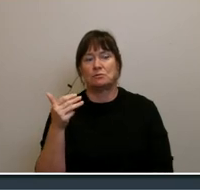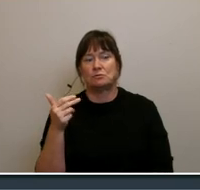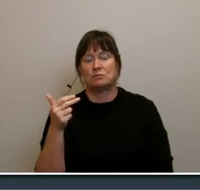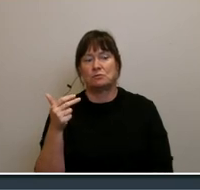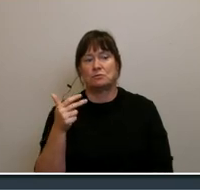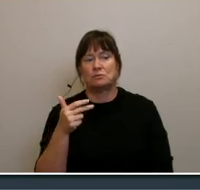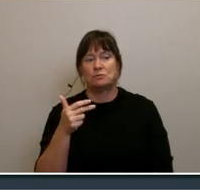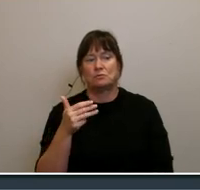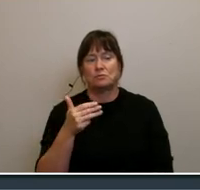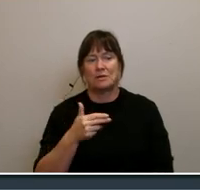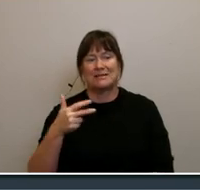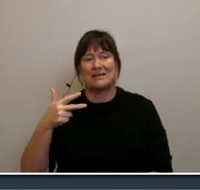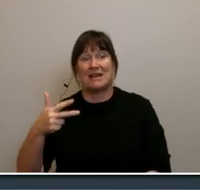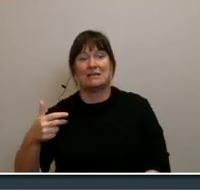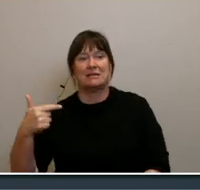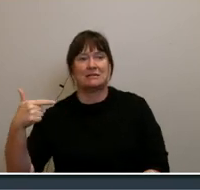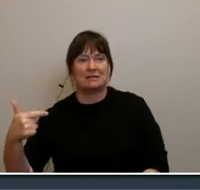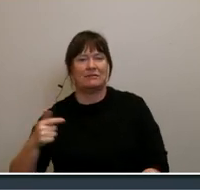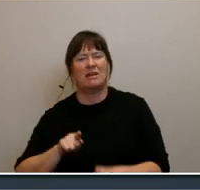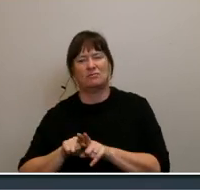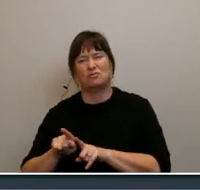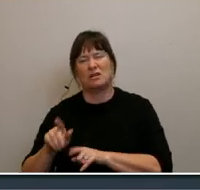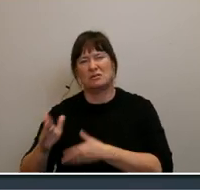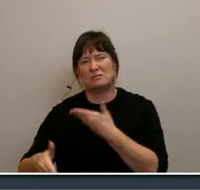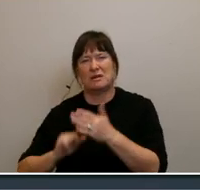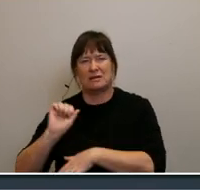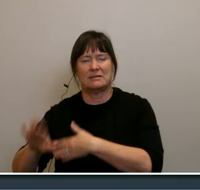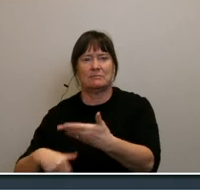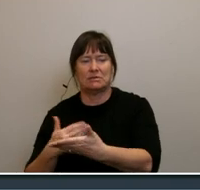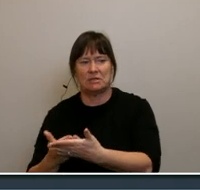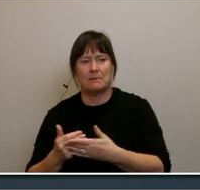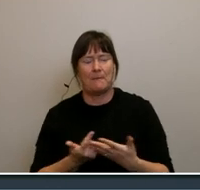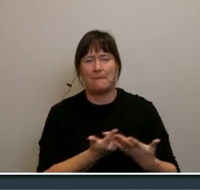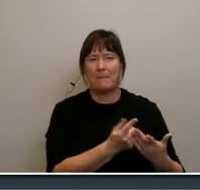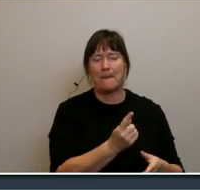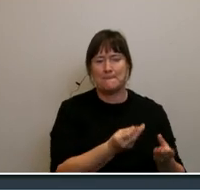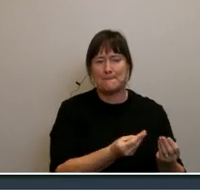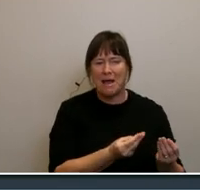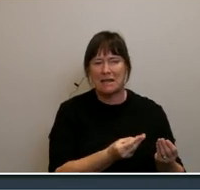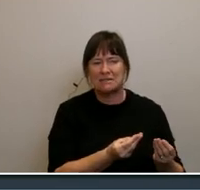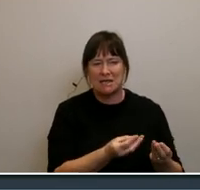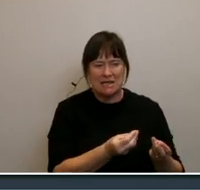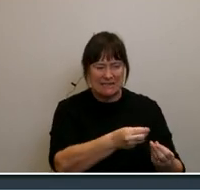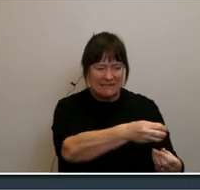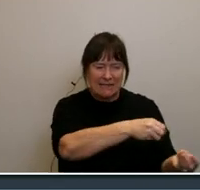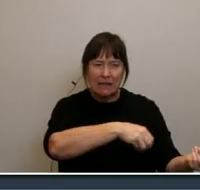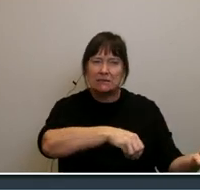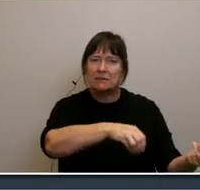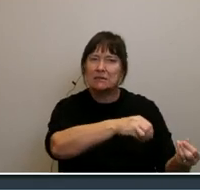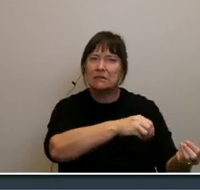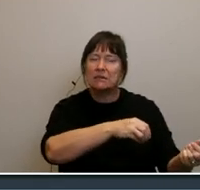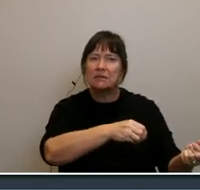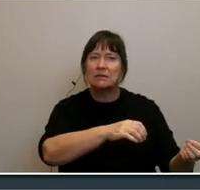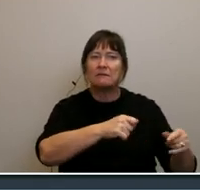I've described it as well as I can in my submission, that the mud and fine silt, mainly from